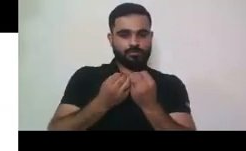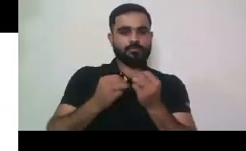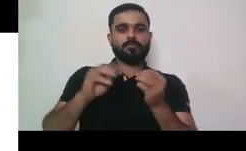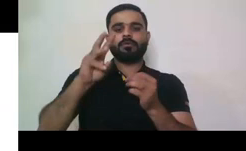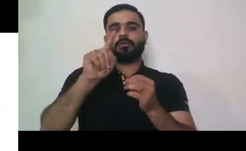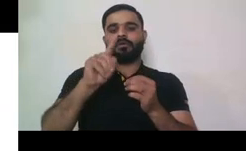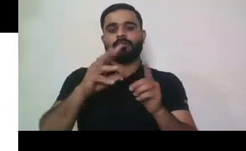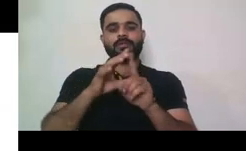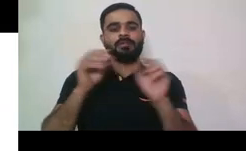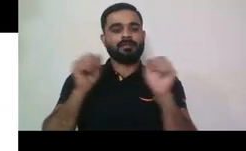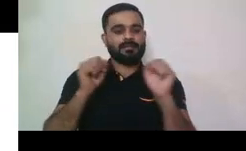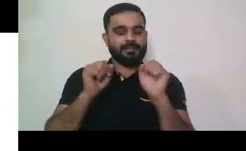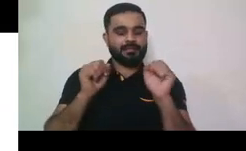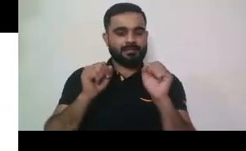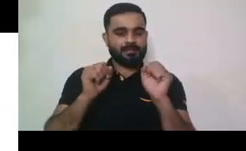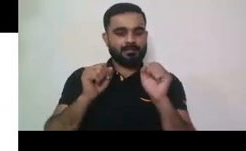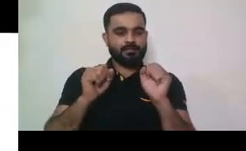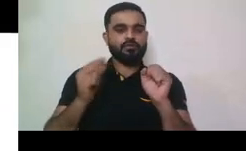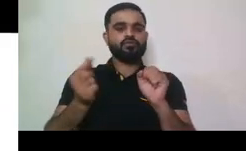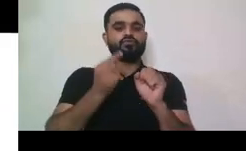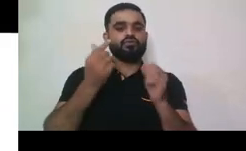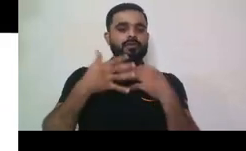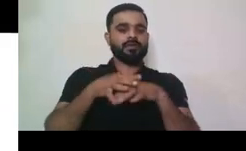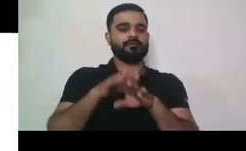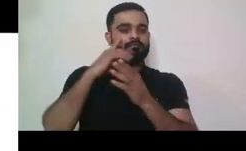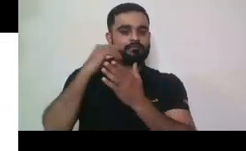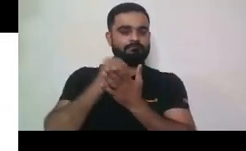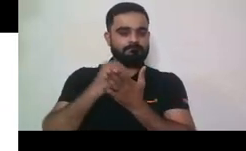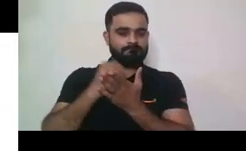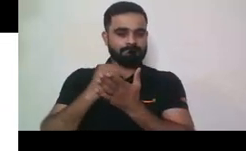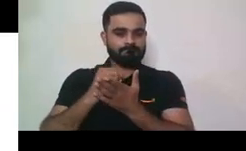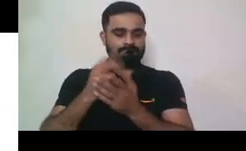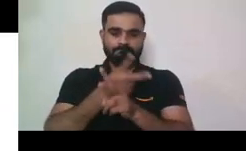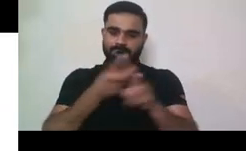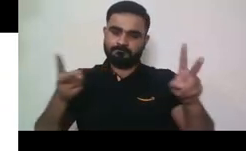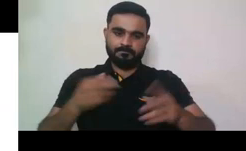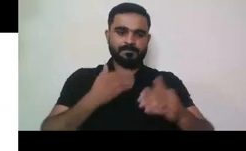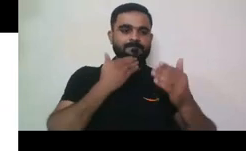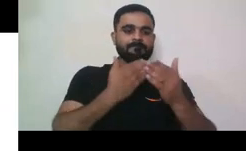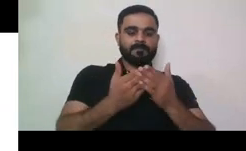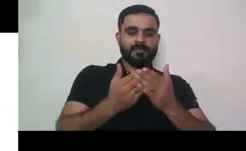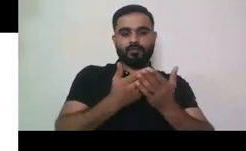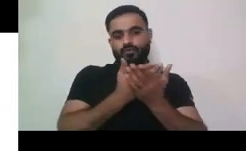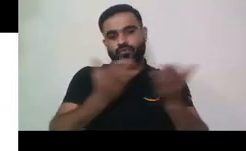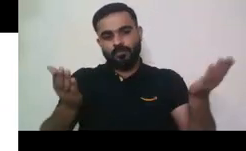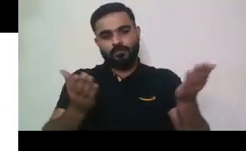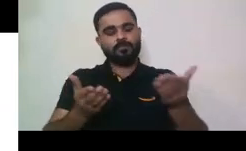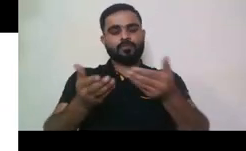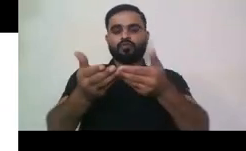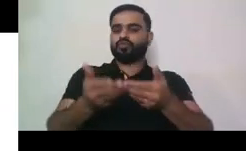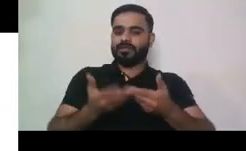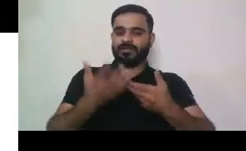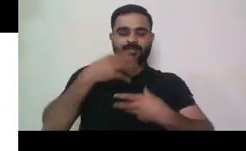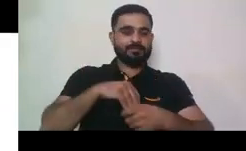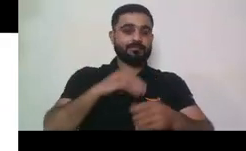13th December, which is on using inclusive practices. Thank you everyone for coming. Thank you